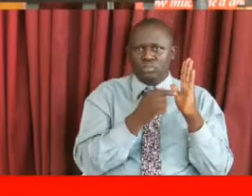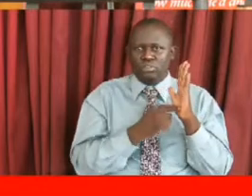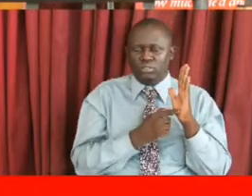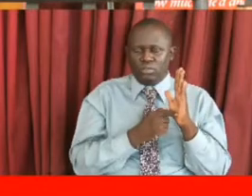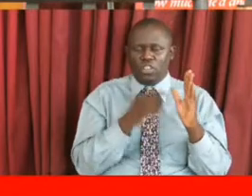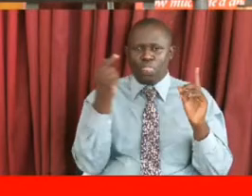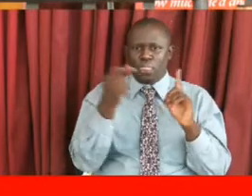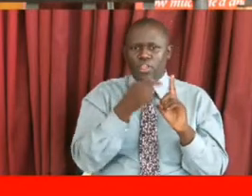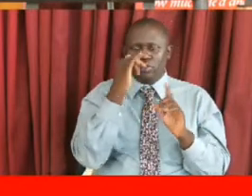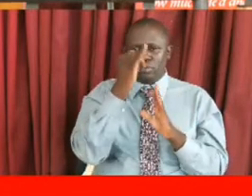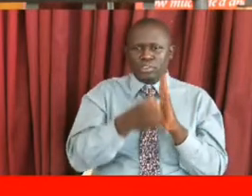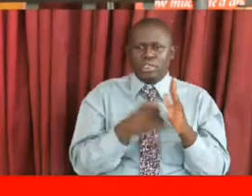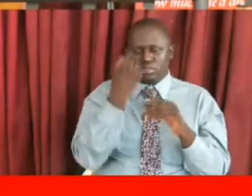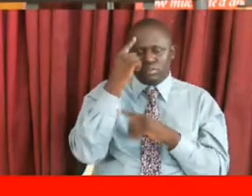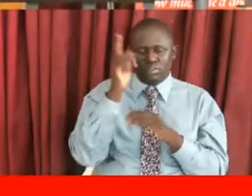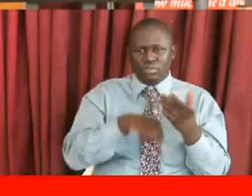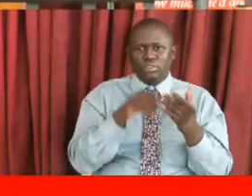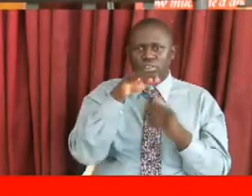for their